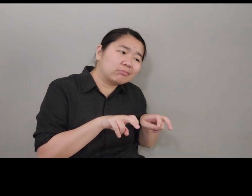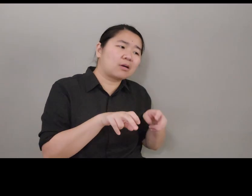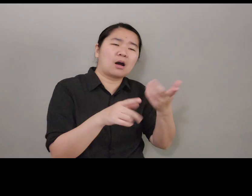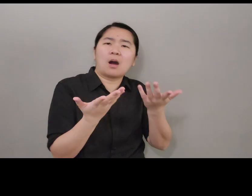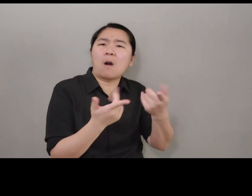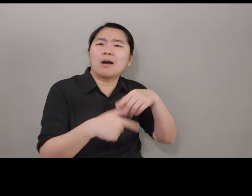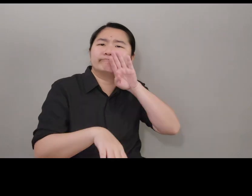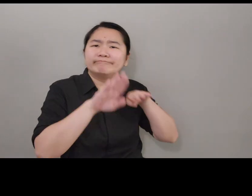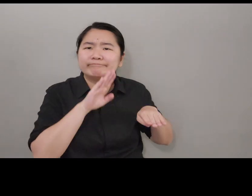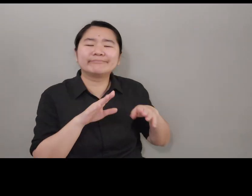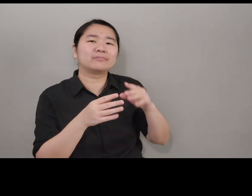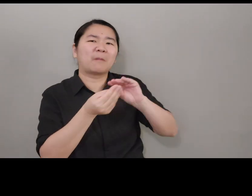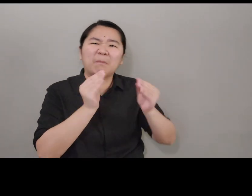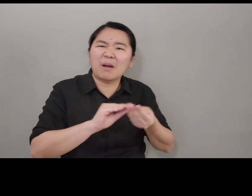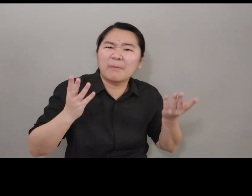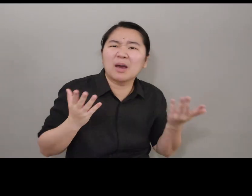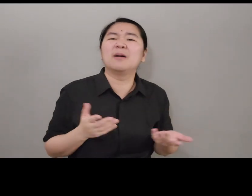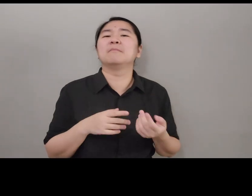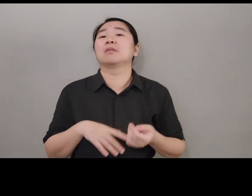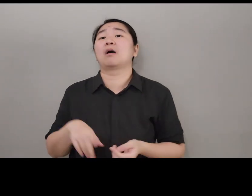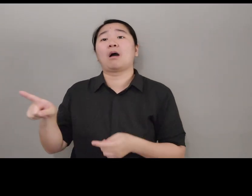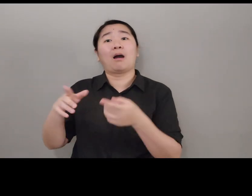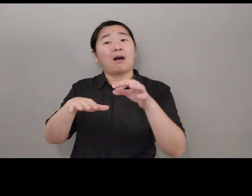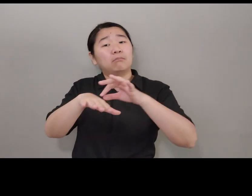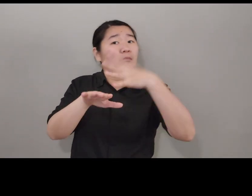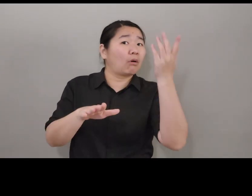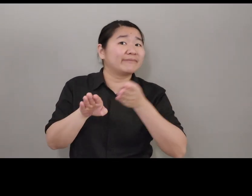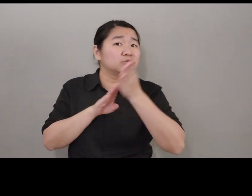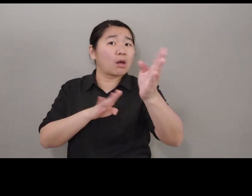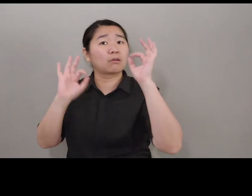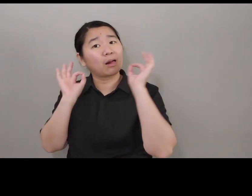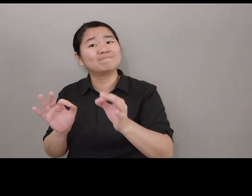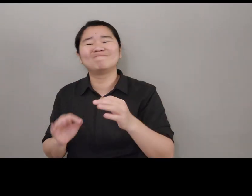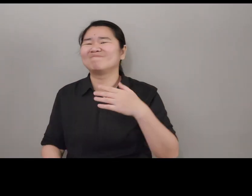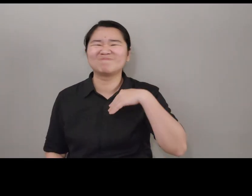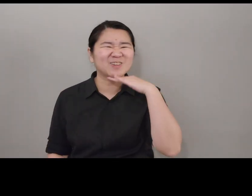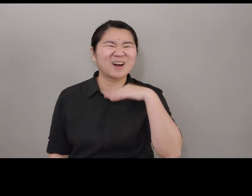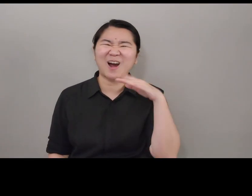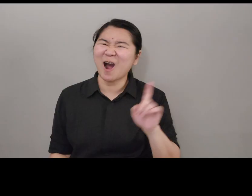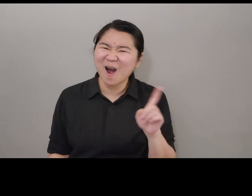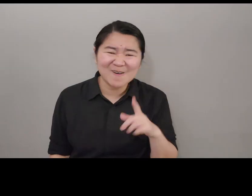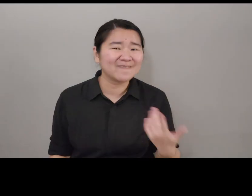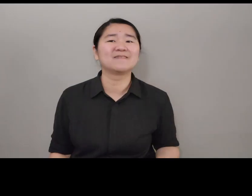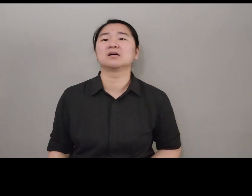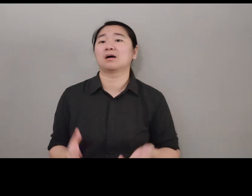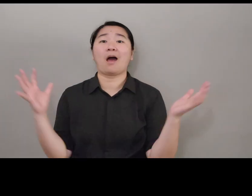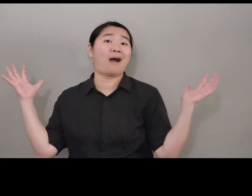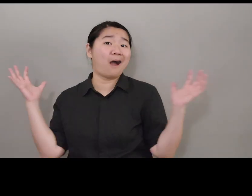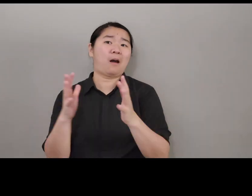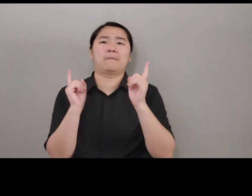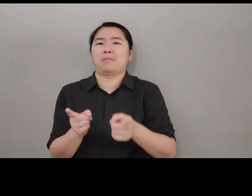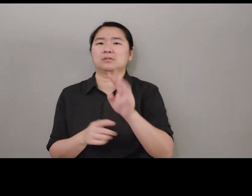professionals. They're struggling because of the quantum of these websites and applications out there in the world. And I